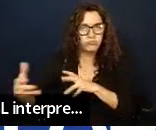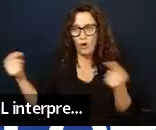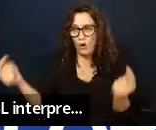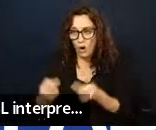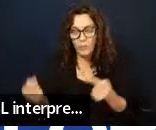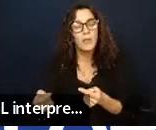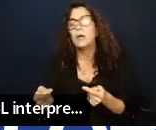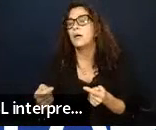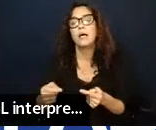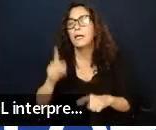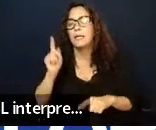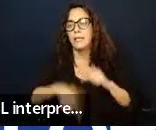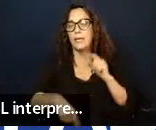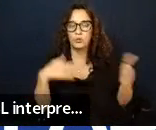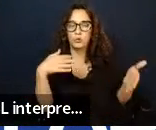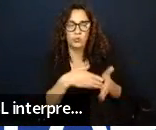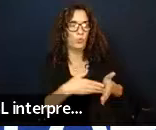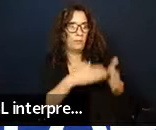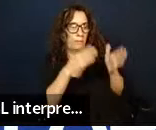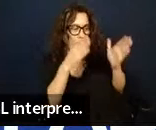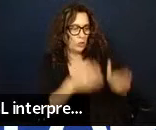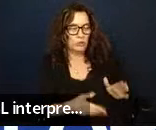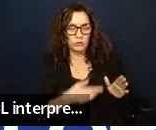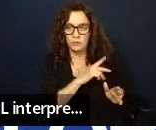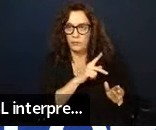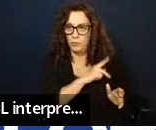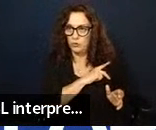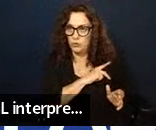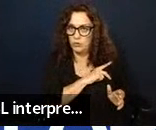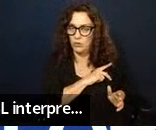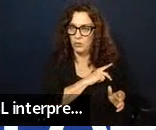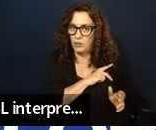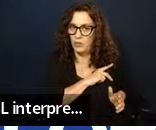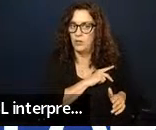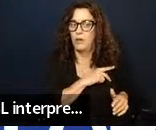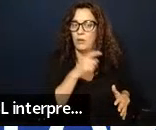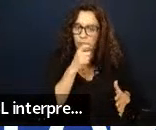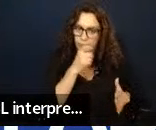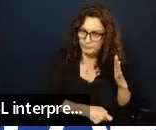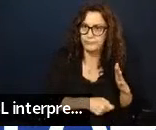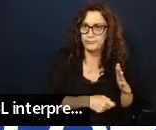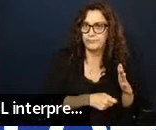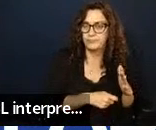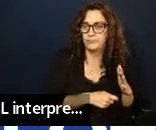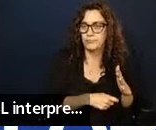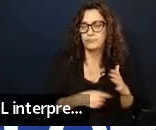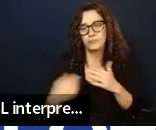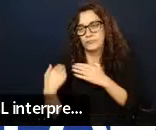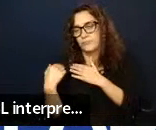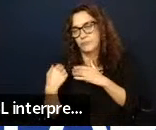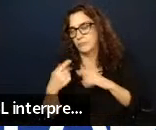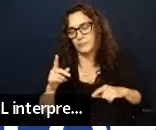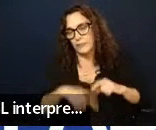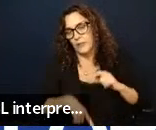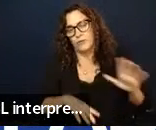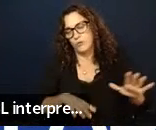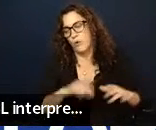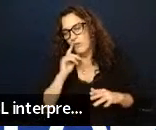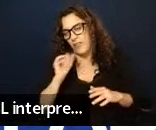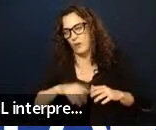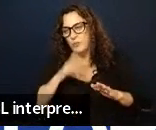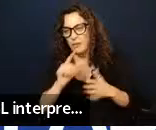just be aware, we're not necessarily saying we could do all of these right now, but it is, as Jonathan mentioned, worth thinking about